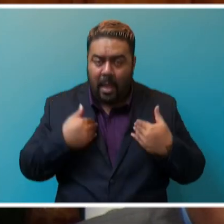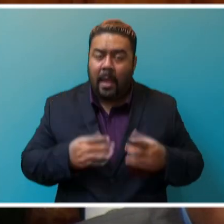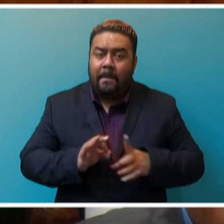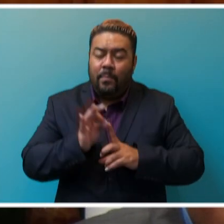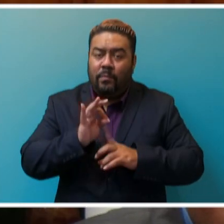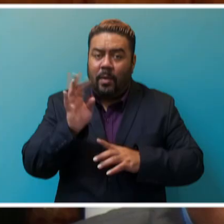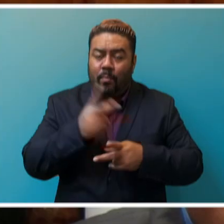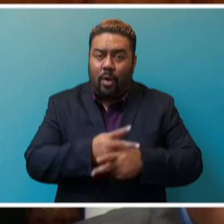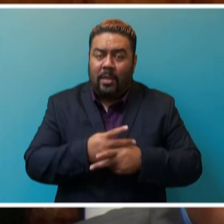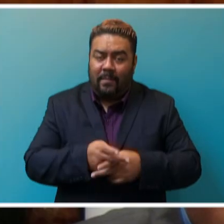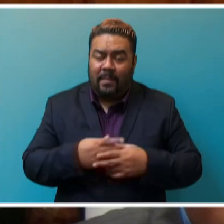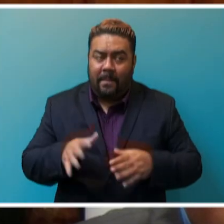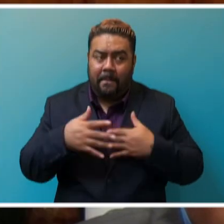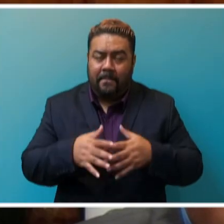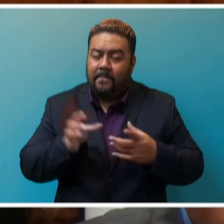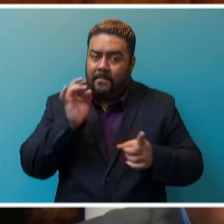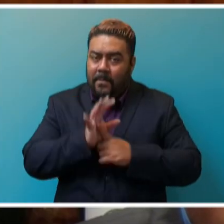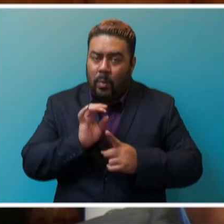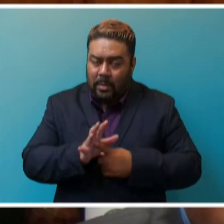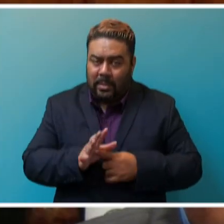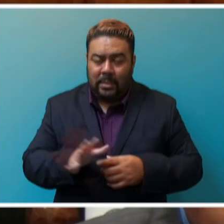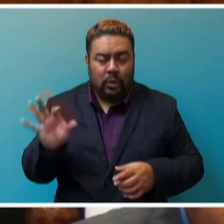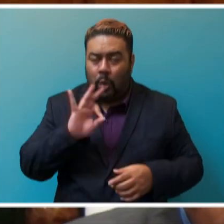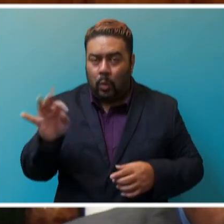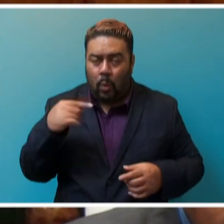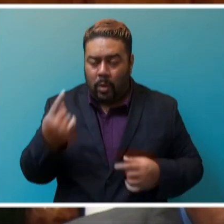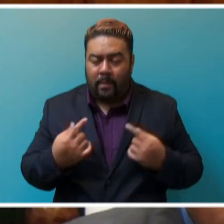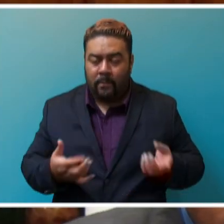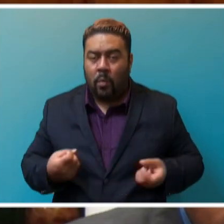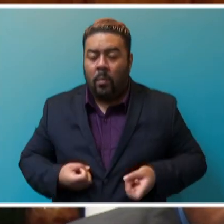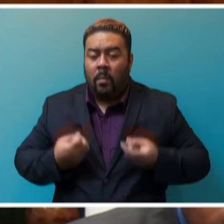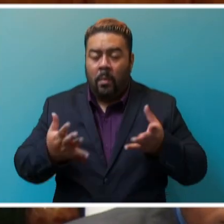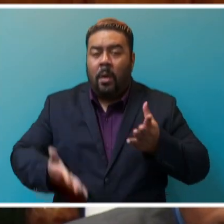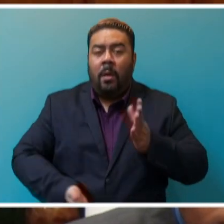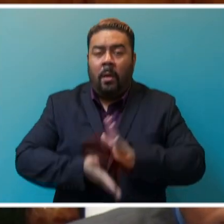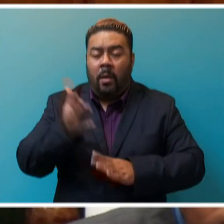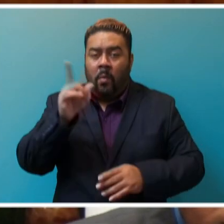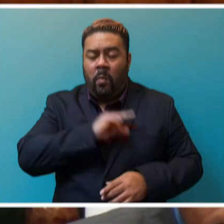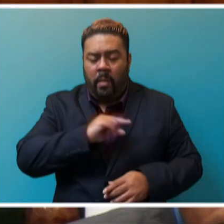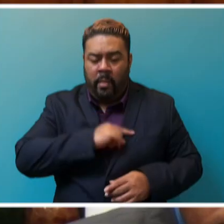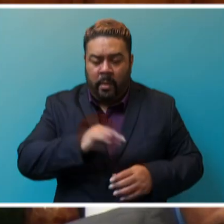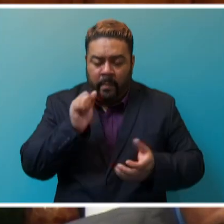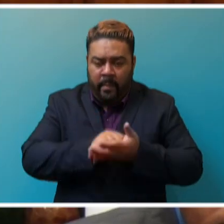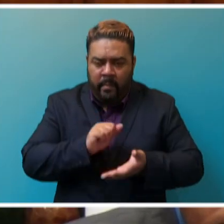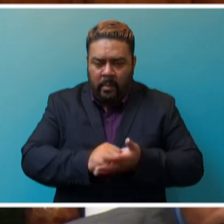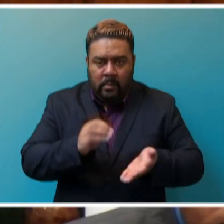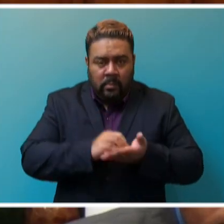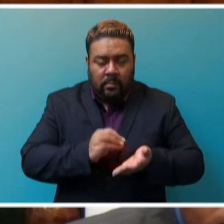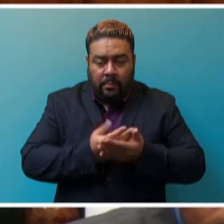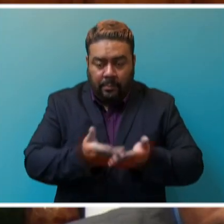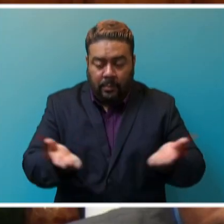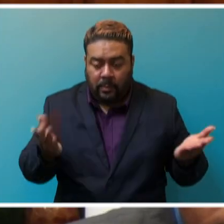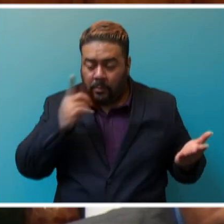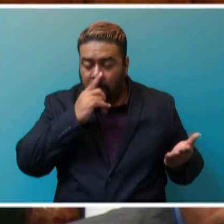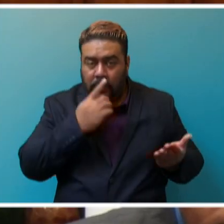productivity in the public sector is essential, not only for delivering high-quality services efficiently to our citizens,